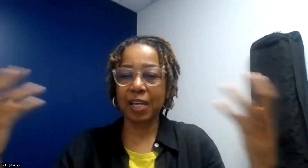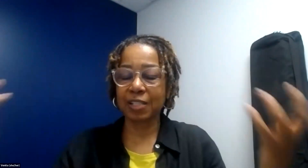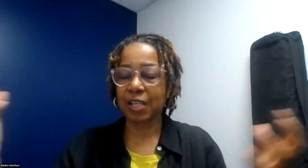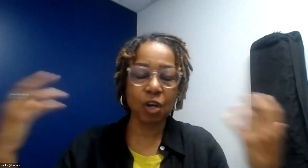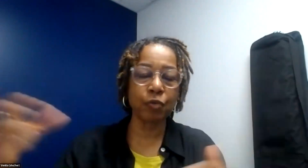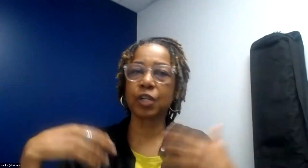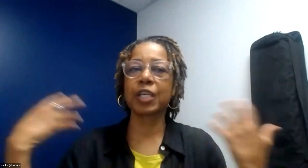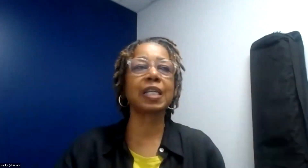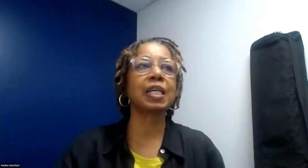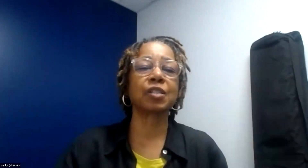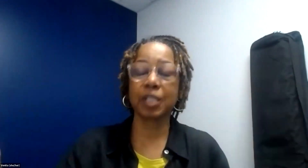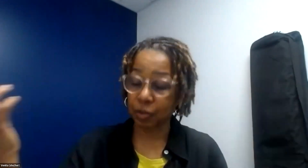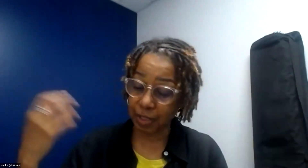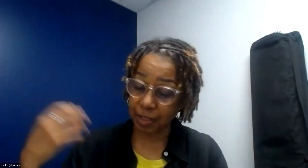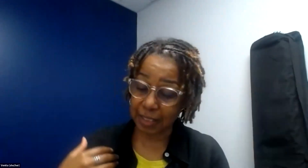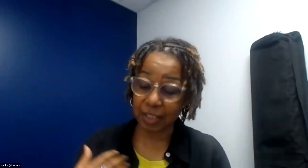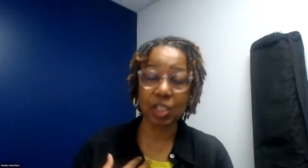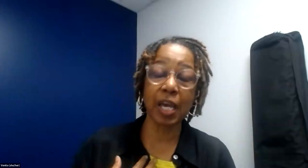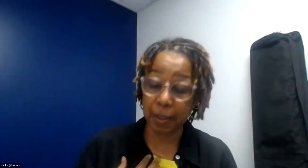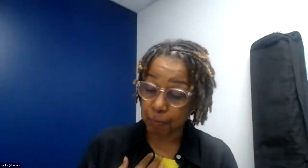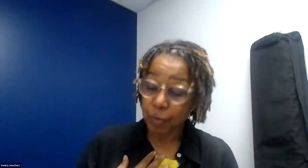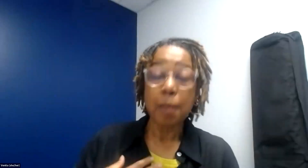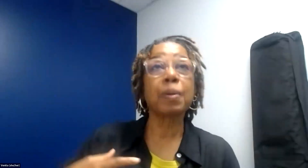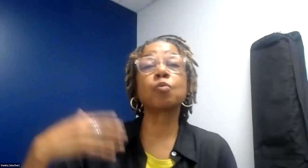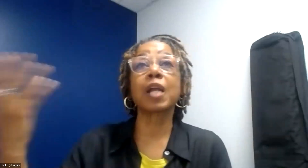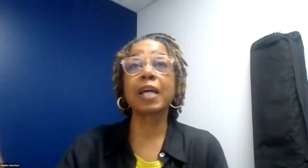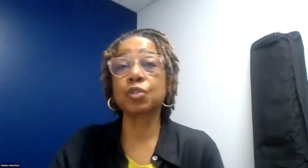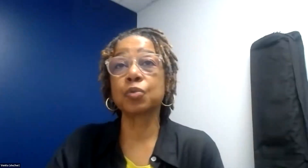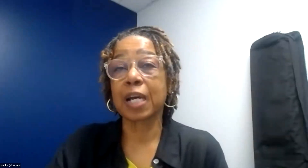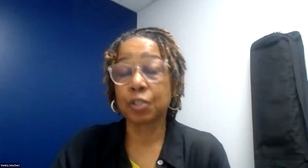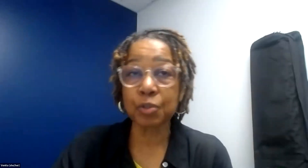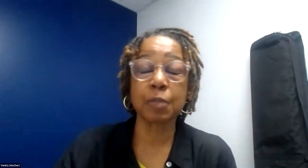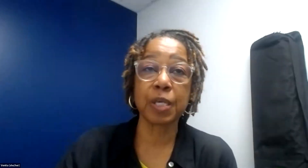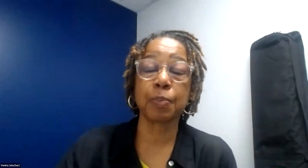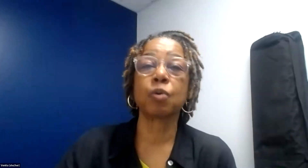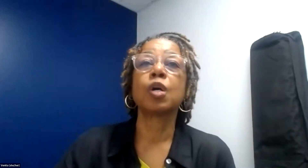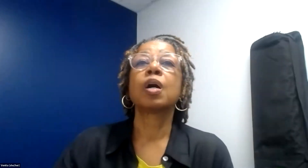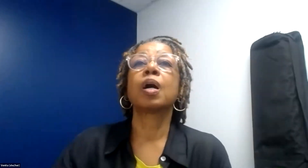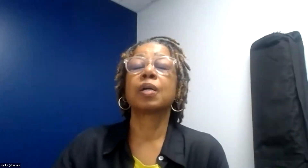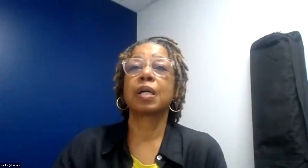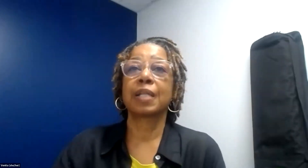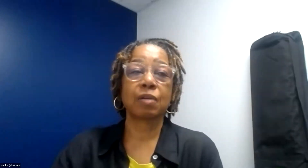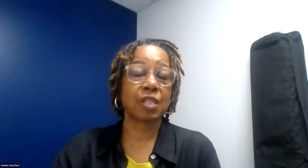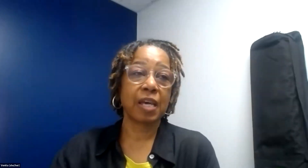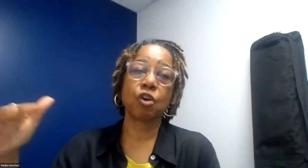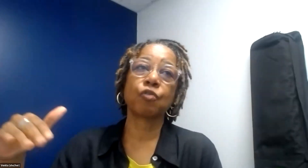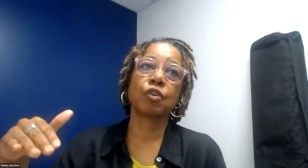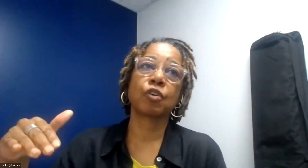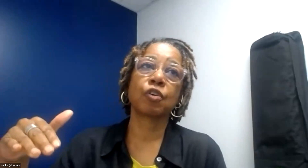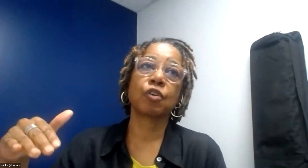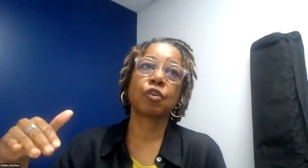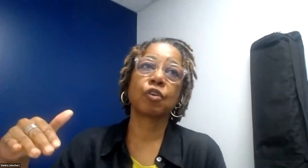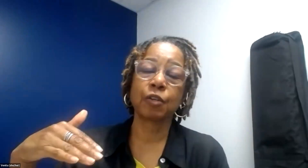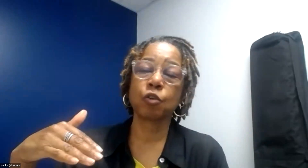Whether HIV, COVID, or any other illness, not to shame. But what I do when I do see people announce they have